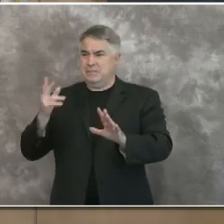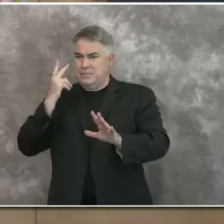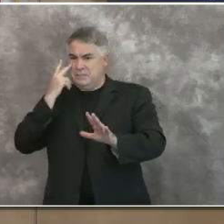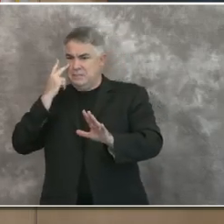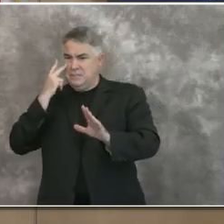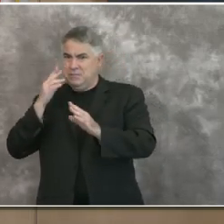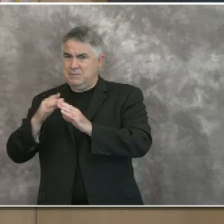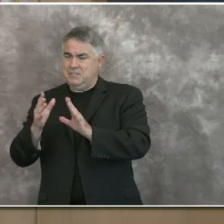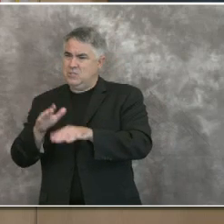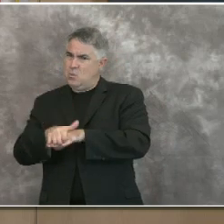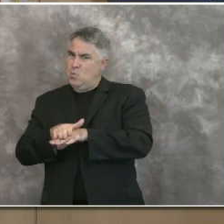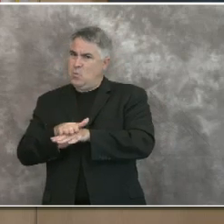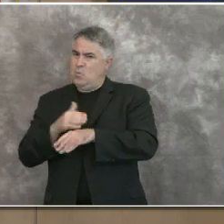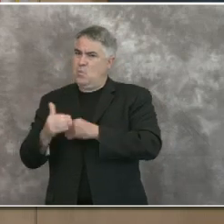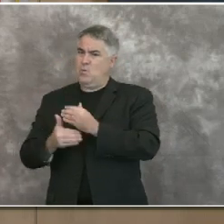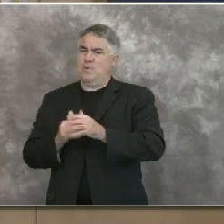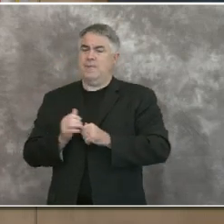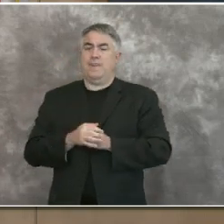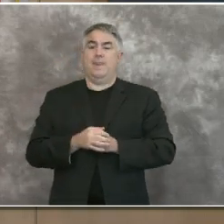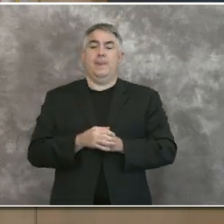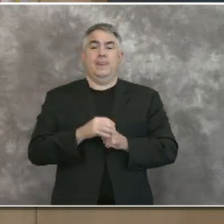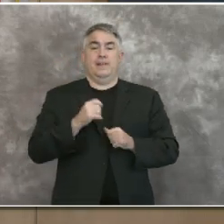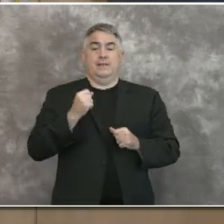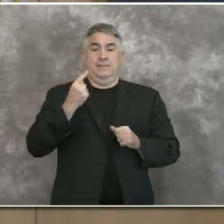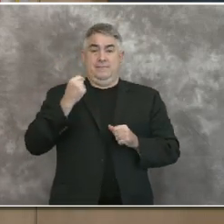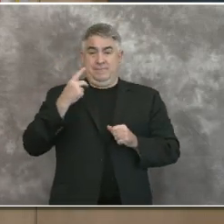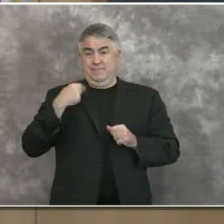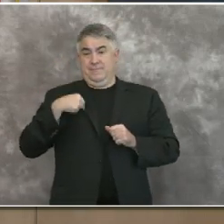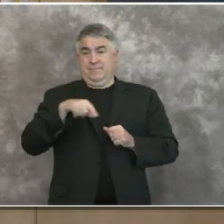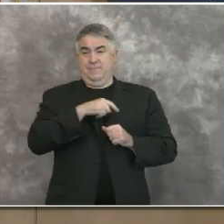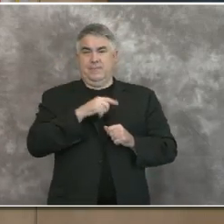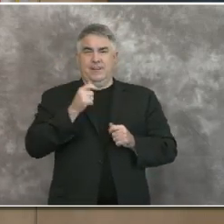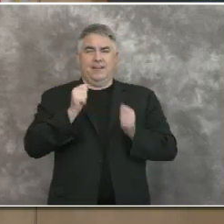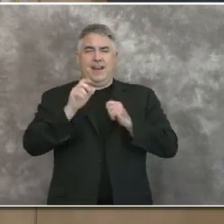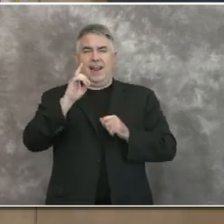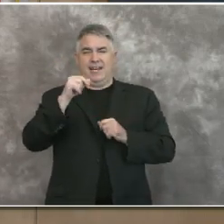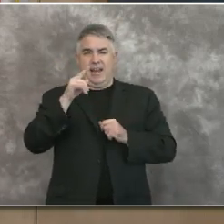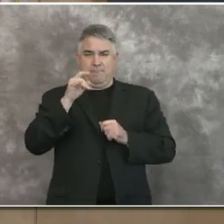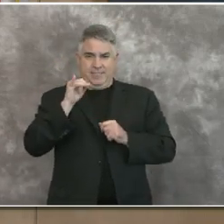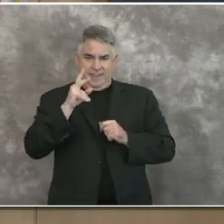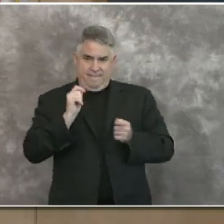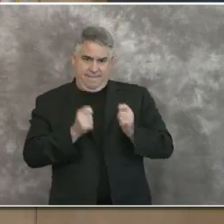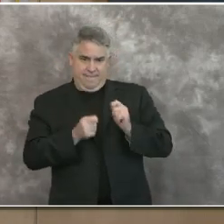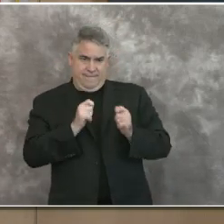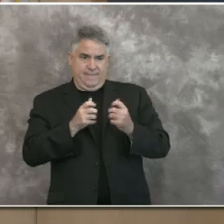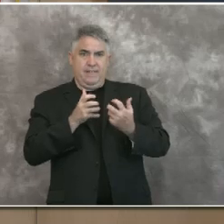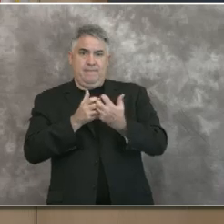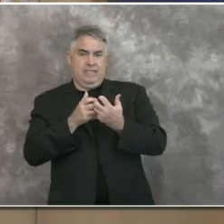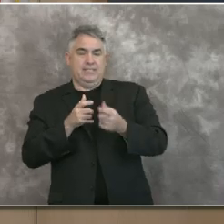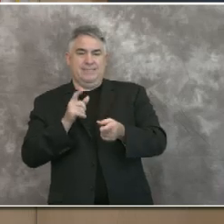that mindset of adaptation, we want to talk for a minute about how it is we